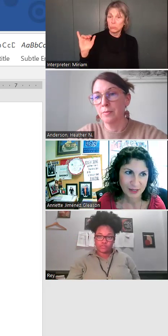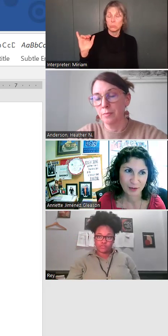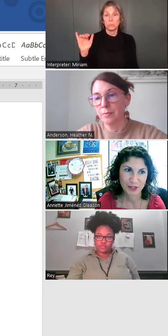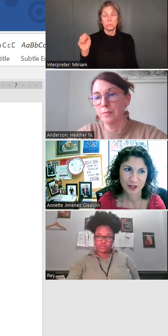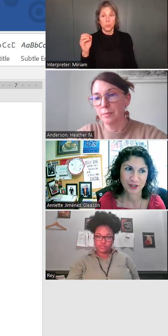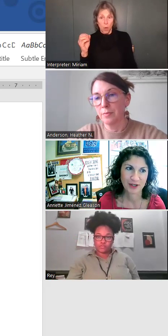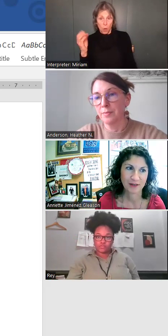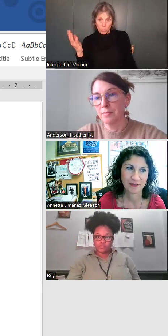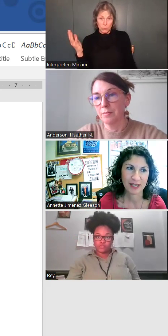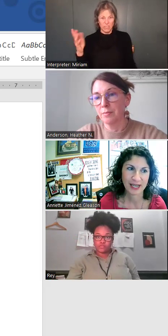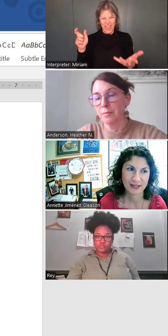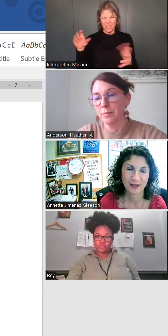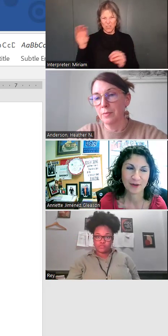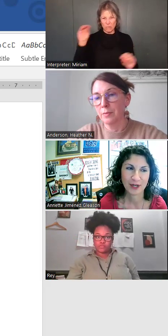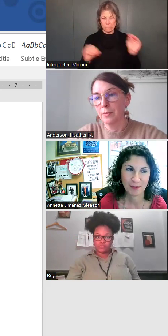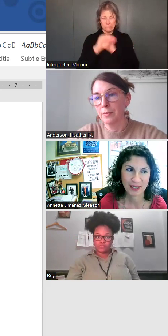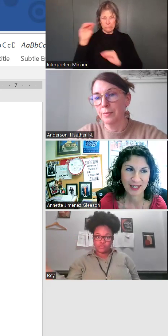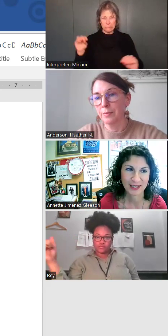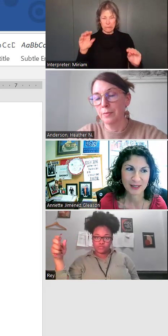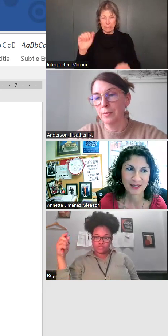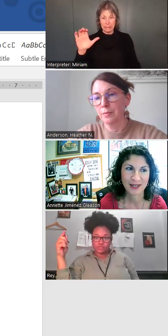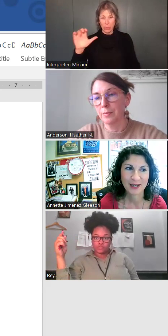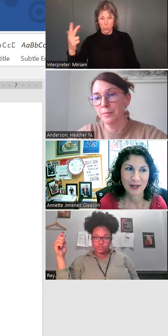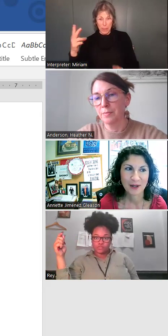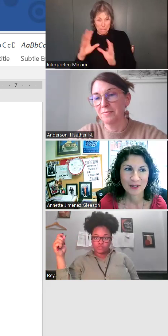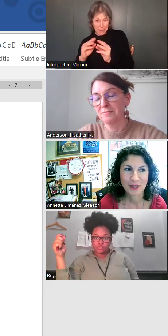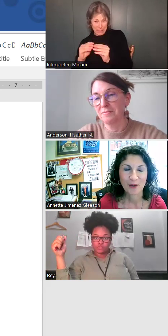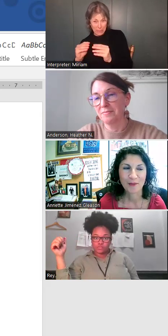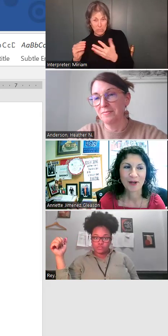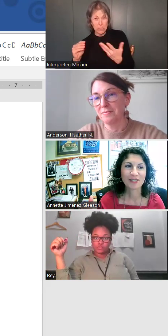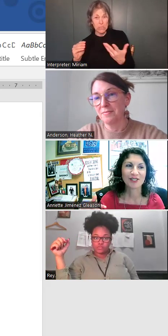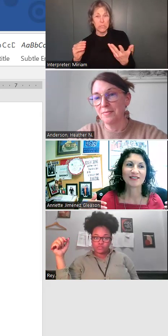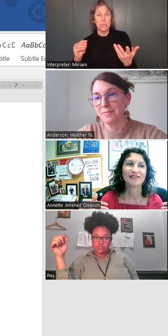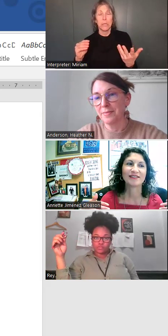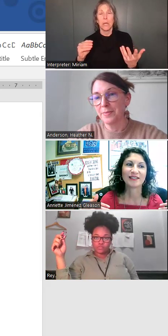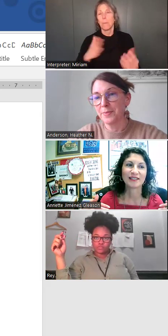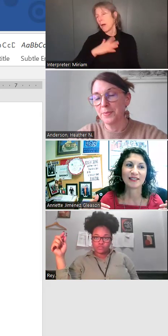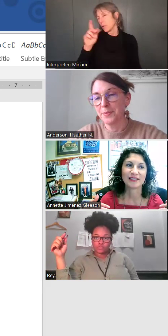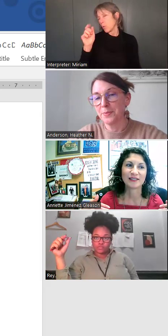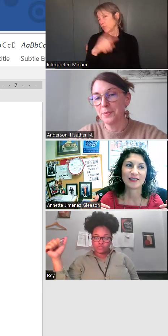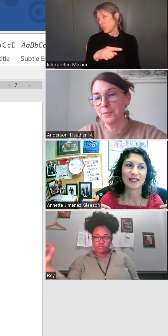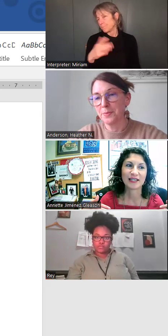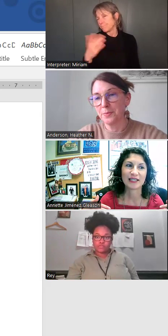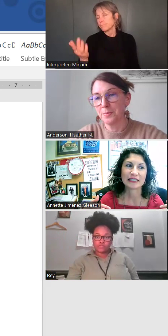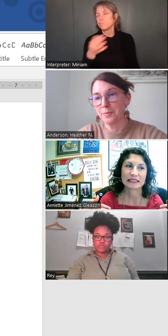be some restructuring of the AC3 meetings. So my question is,